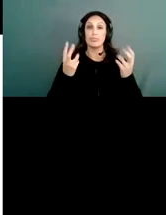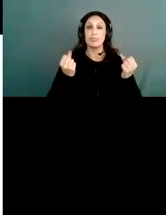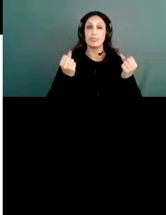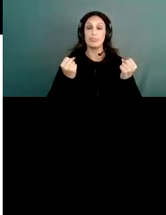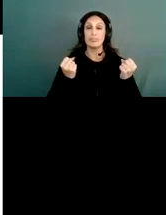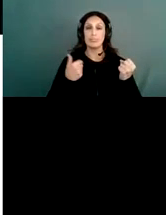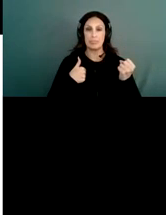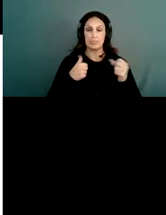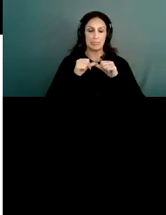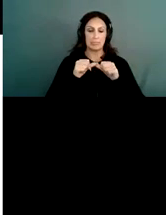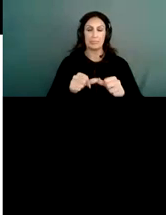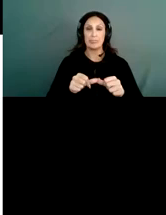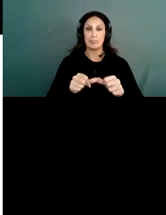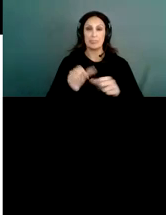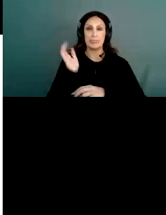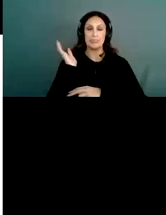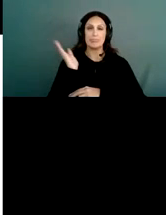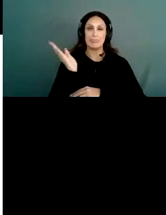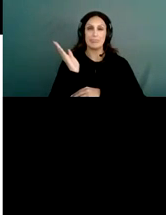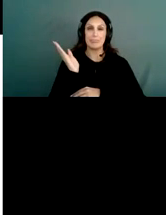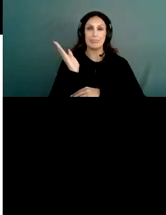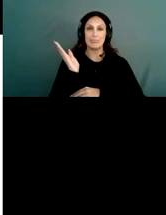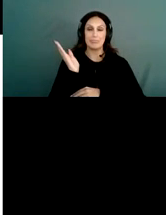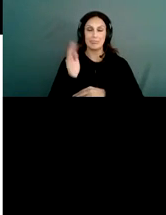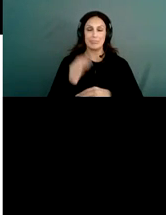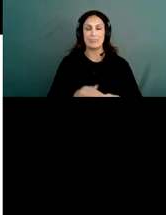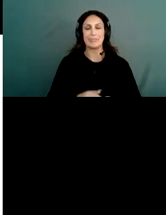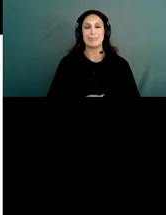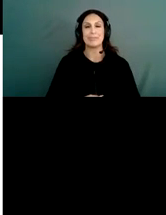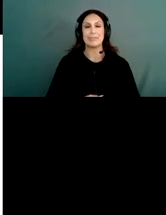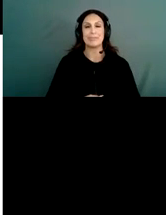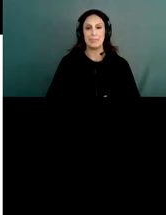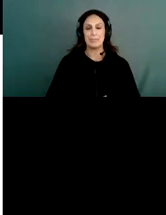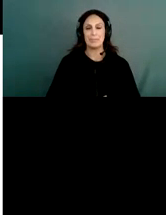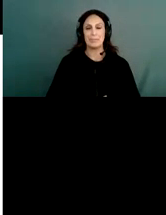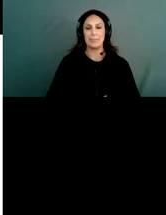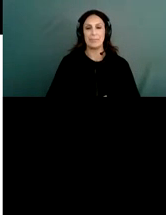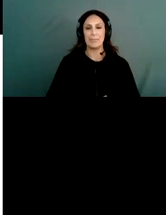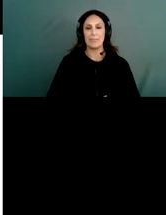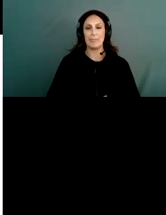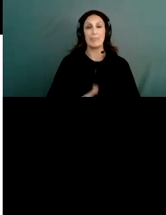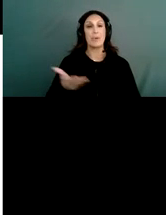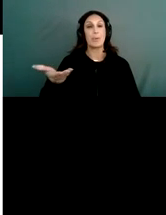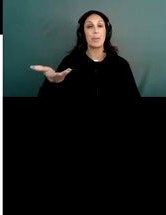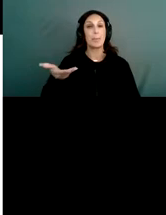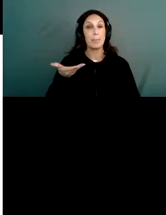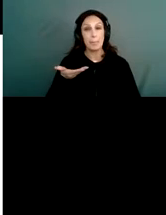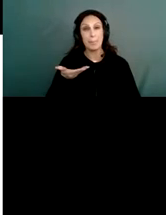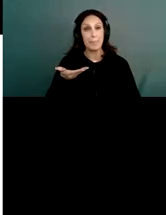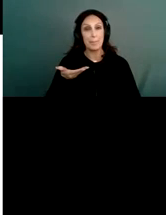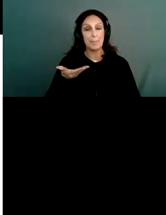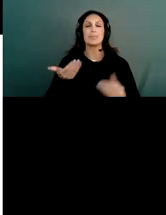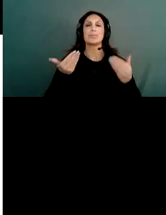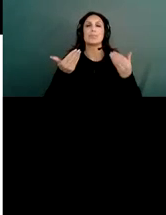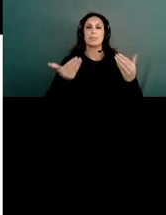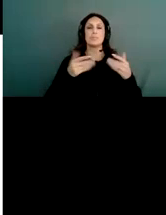is spotlighted and you will be able to see her throughout the presentation. Welcome everybody. We're going to go ahead and get